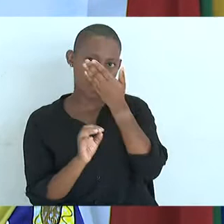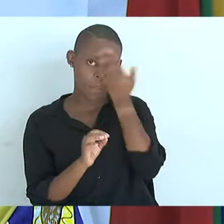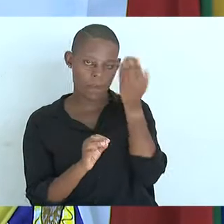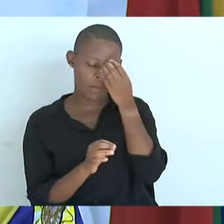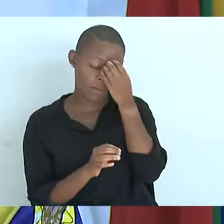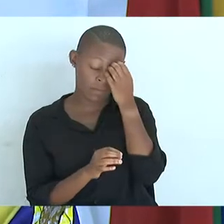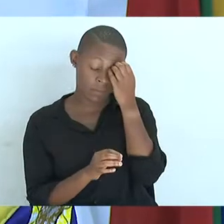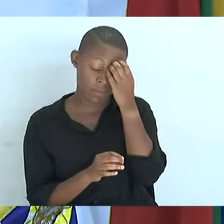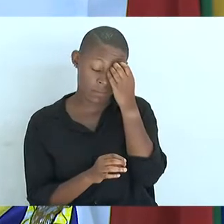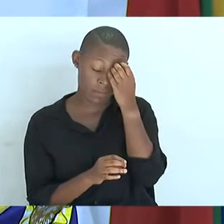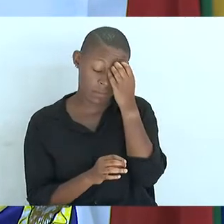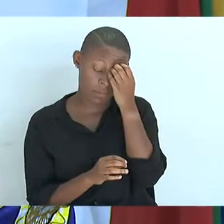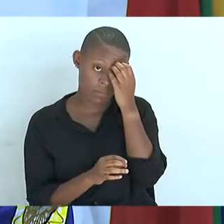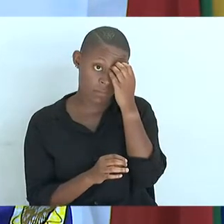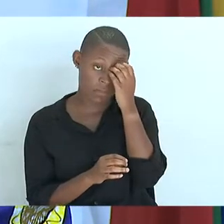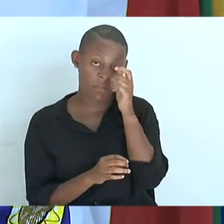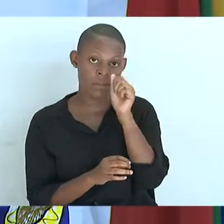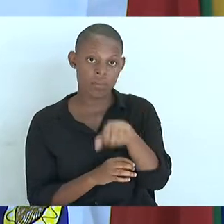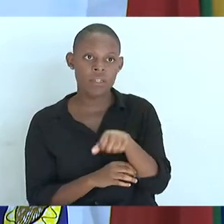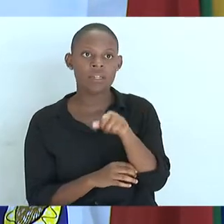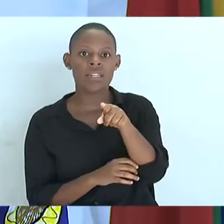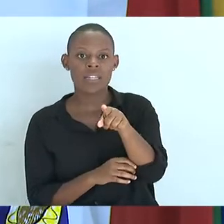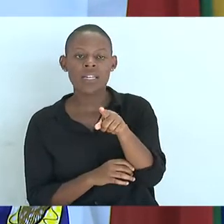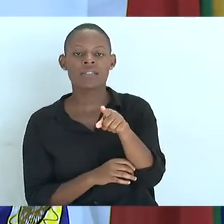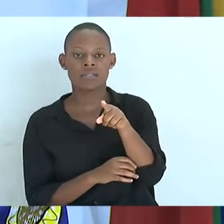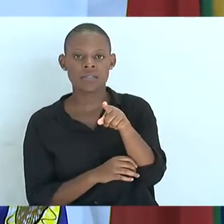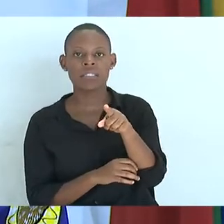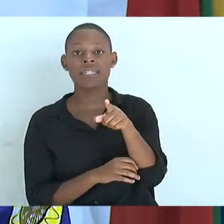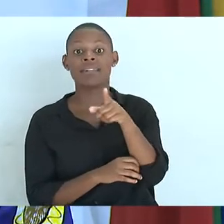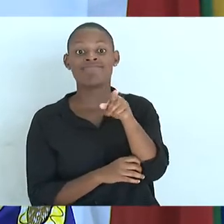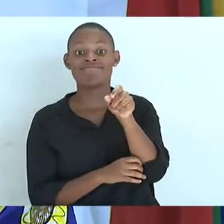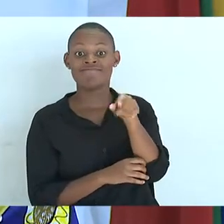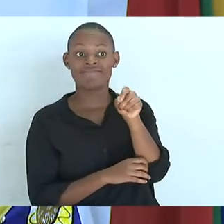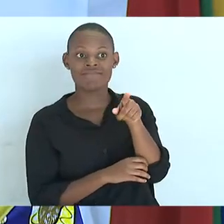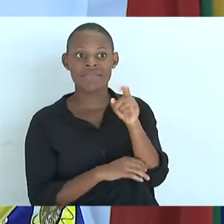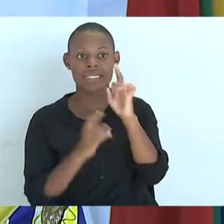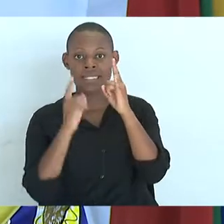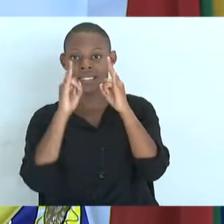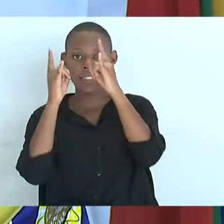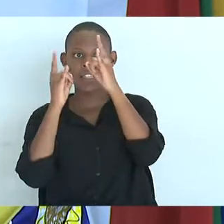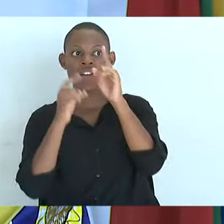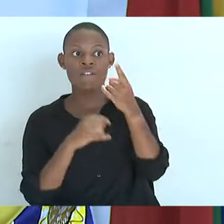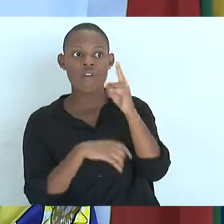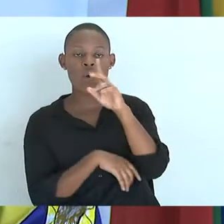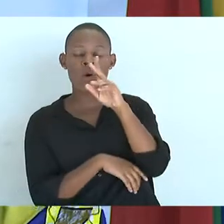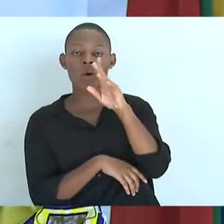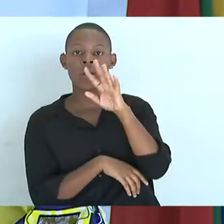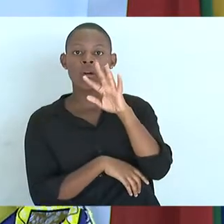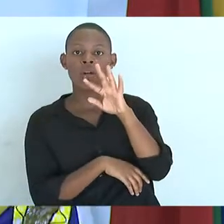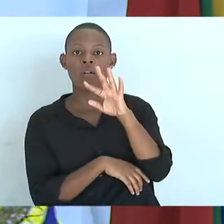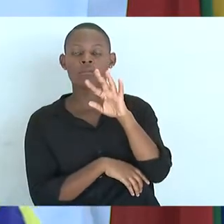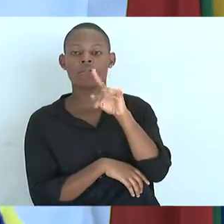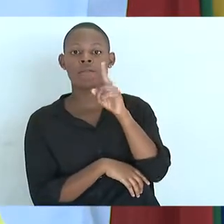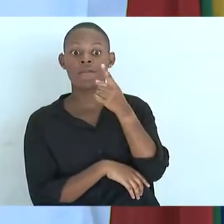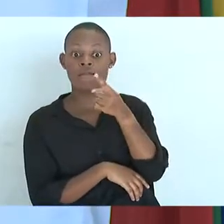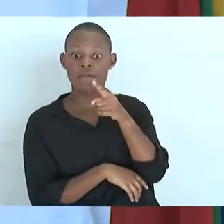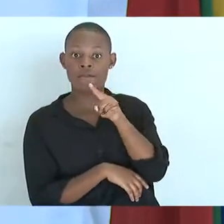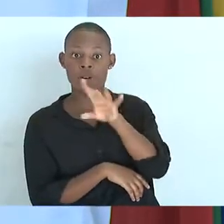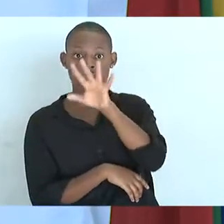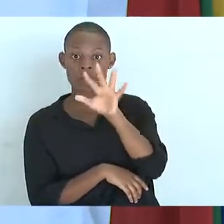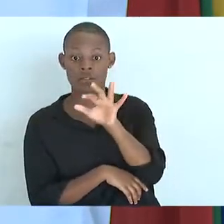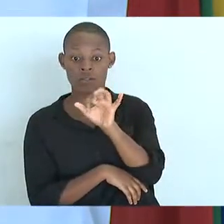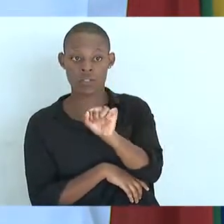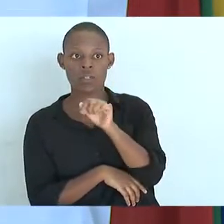Time for a brand new city in a democratic South Africa is here. A city that